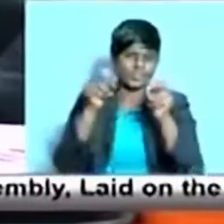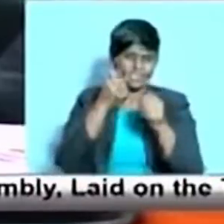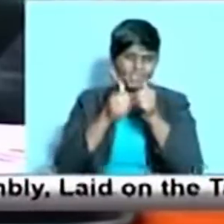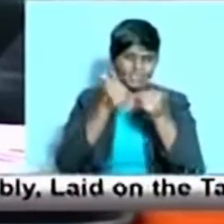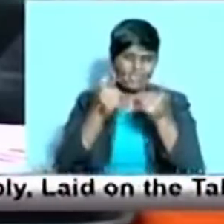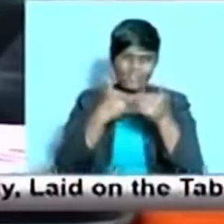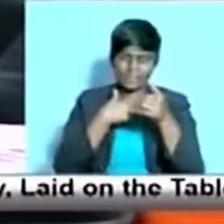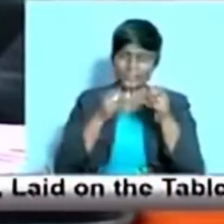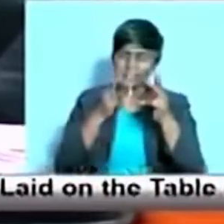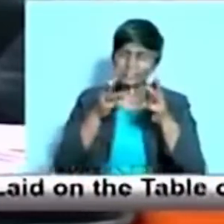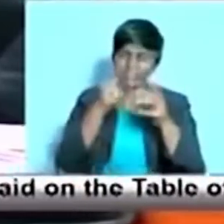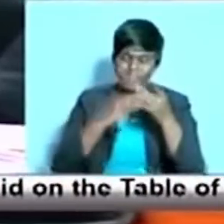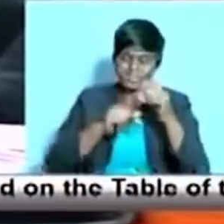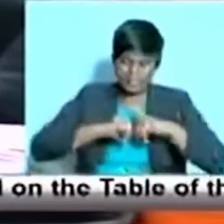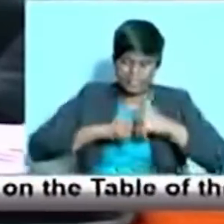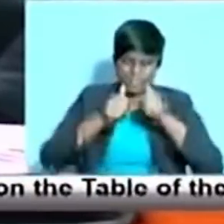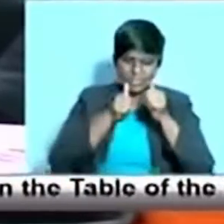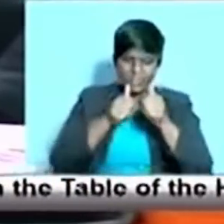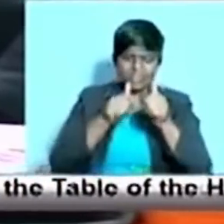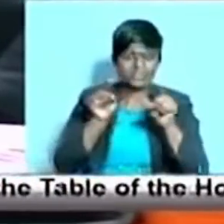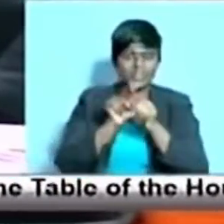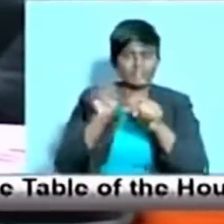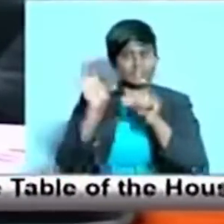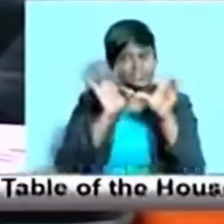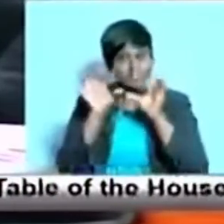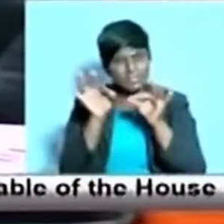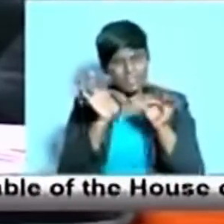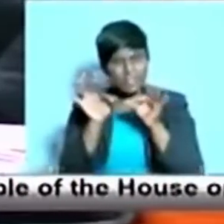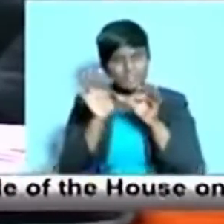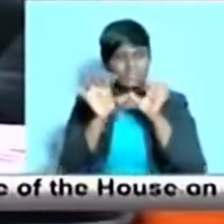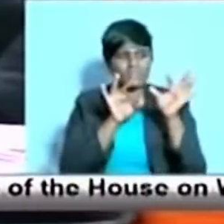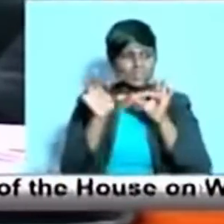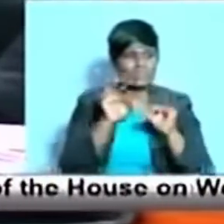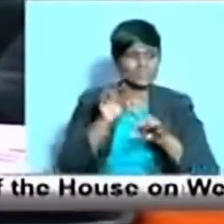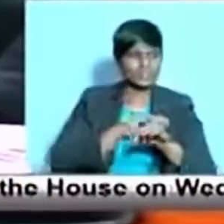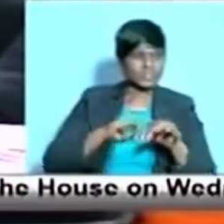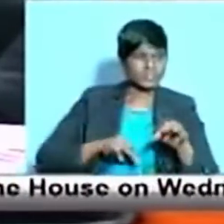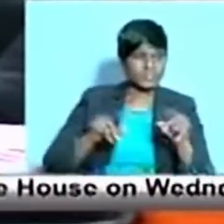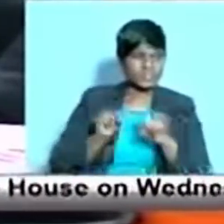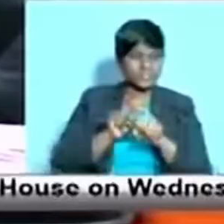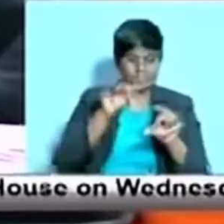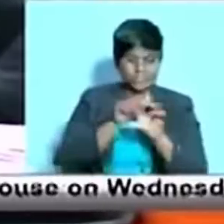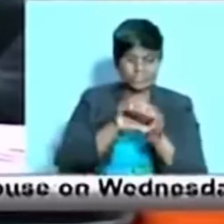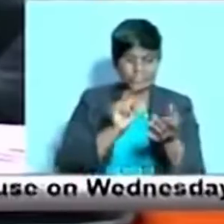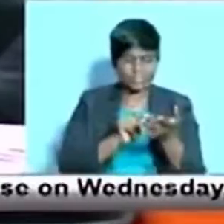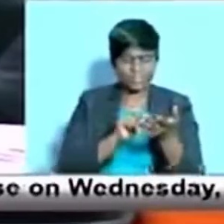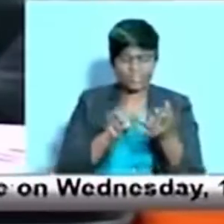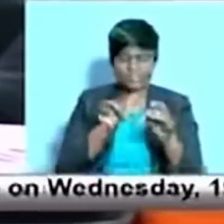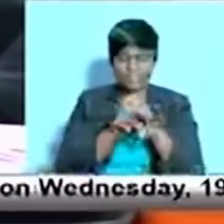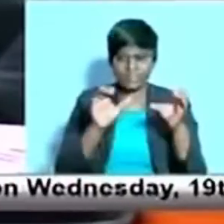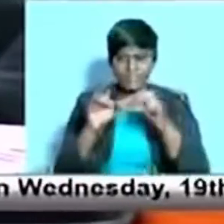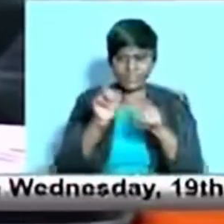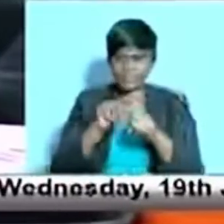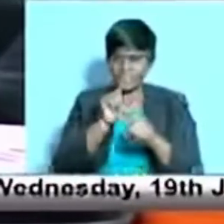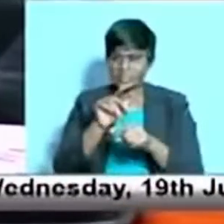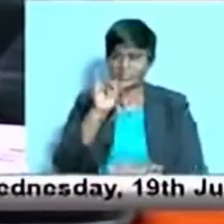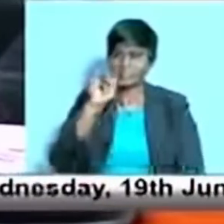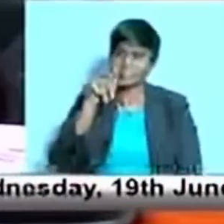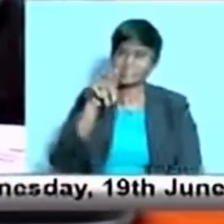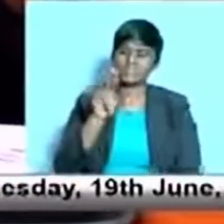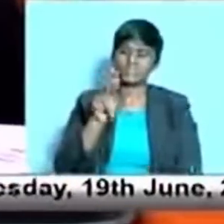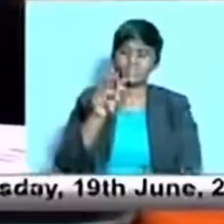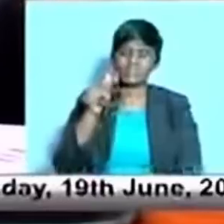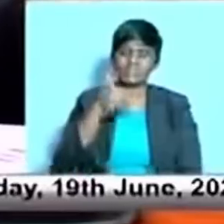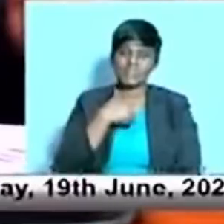there is a way that we follow to choose members to belong to committees. But this IPU, there